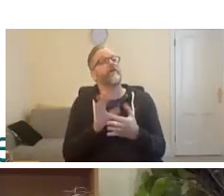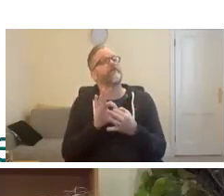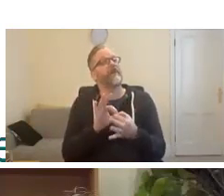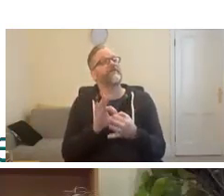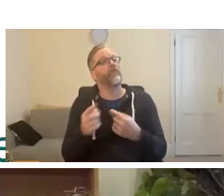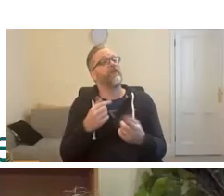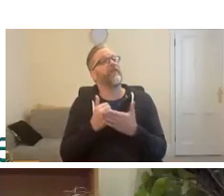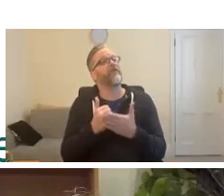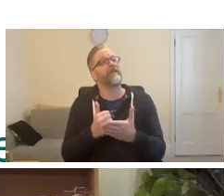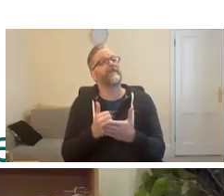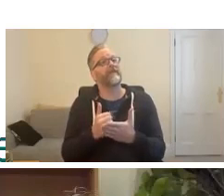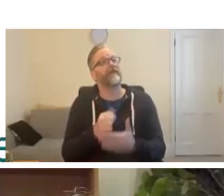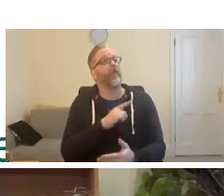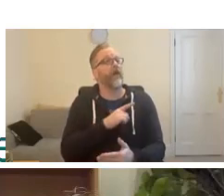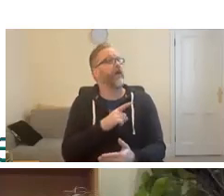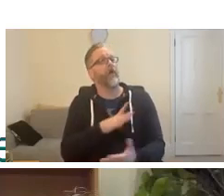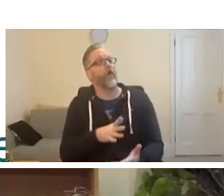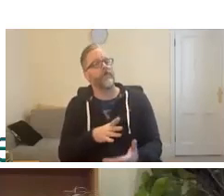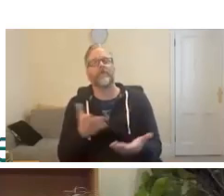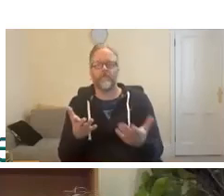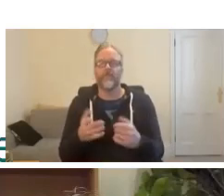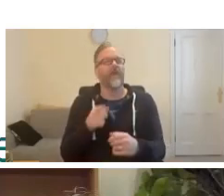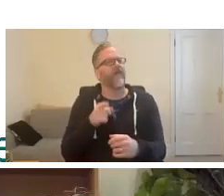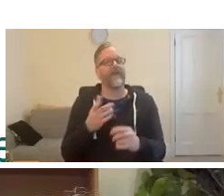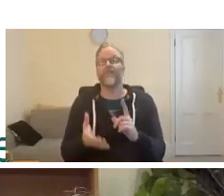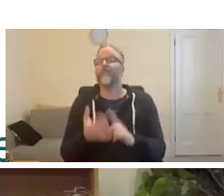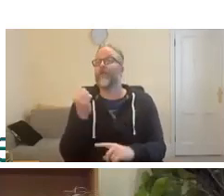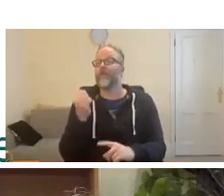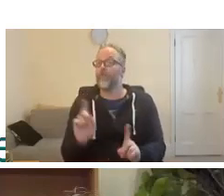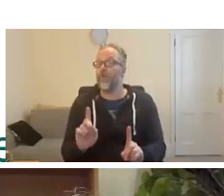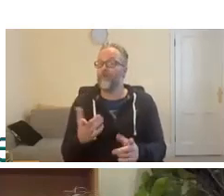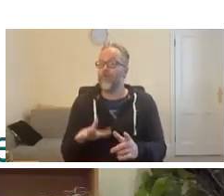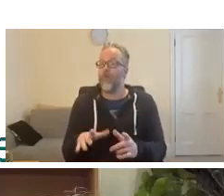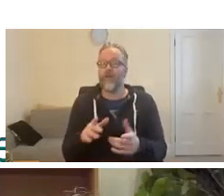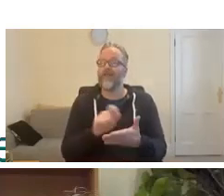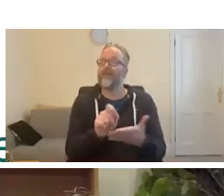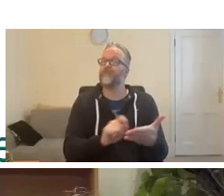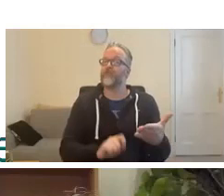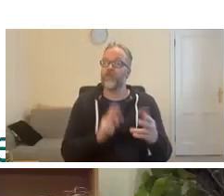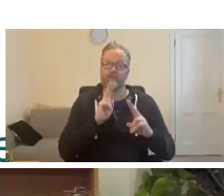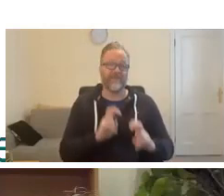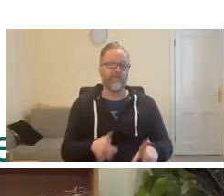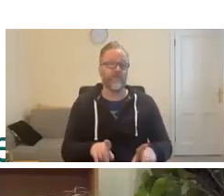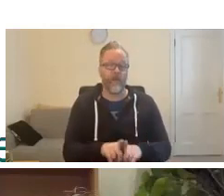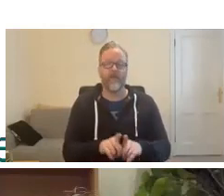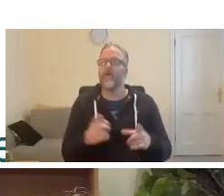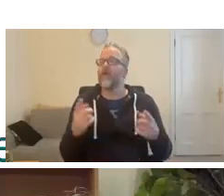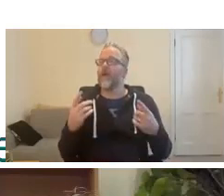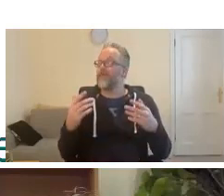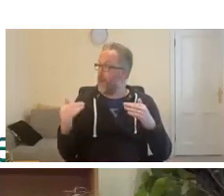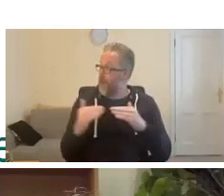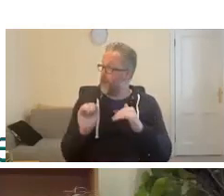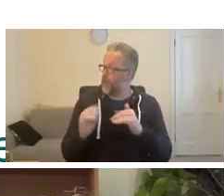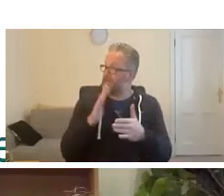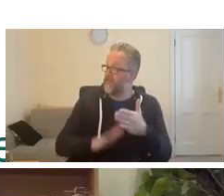with your therapist? Why or why not? Are these findings that we found through the literature research aligning with your experience,